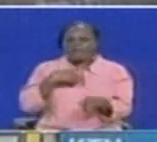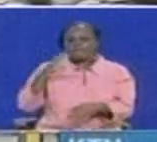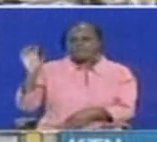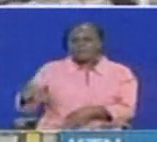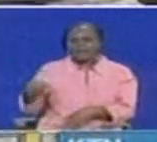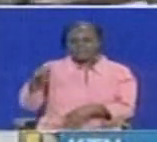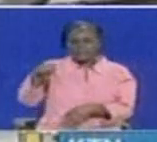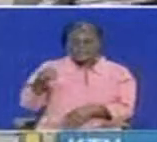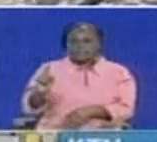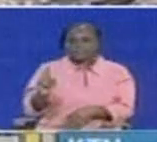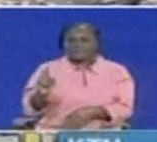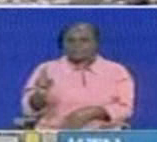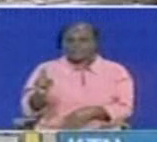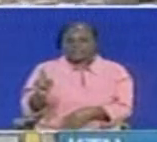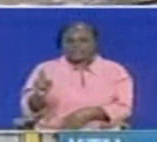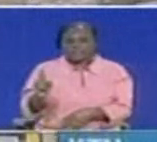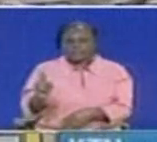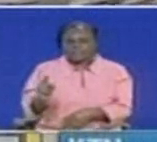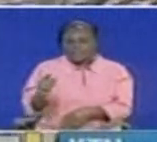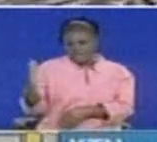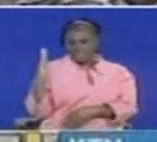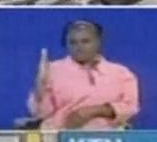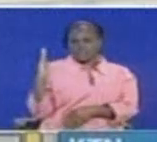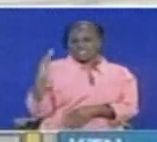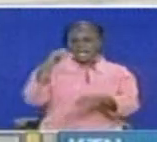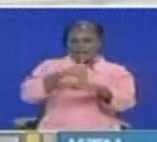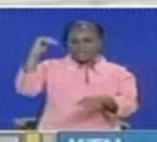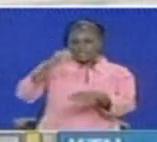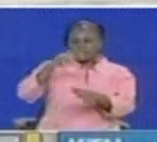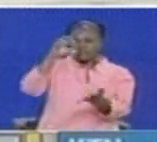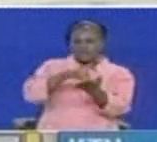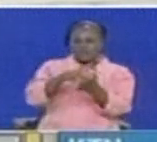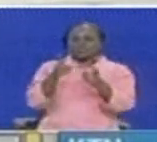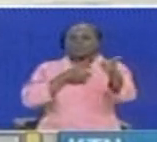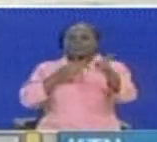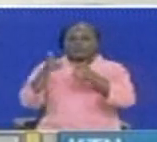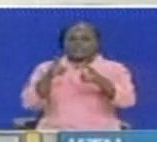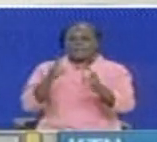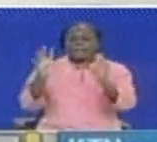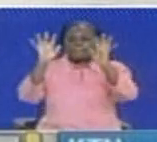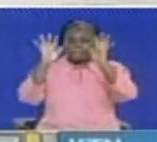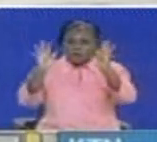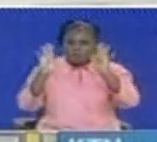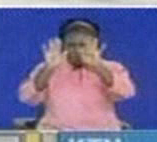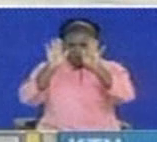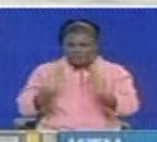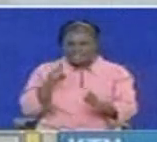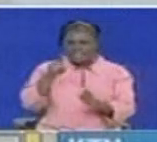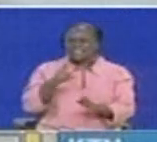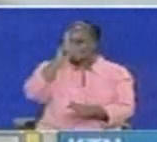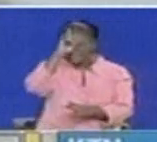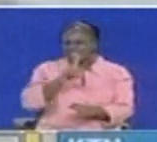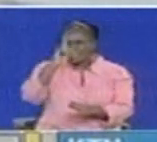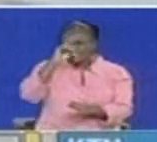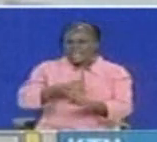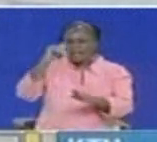as investors remain jittery of the security situation in the country. Tourism, which is a main foreign exchange earner, is worst hit, therefore